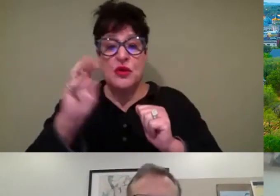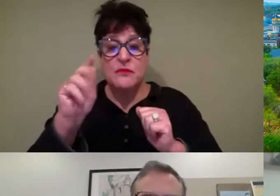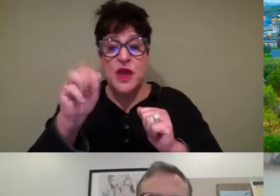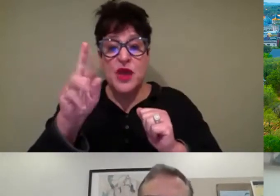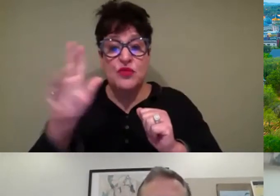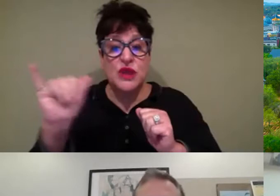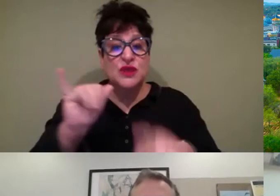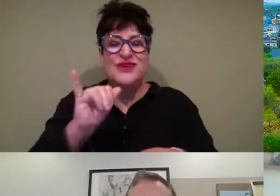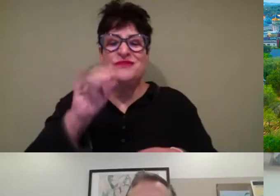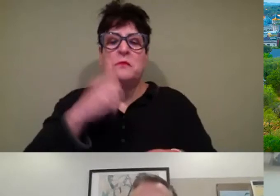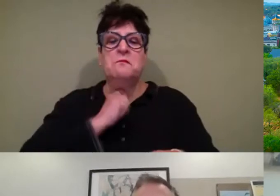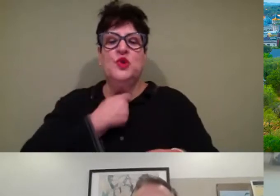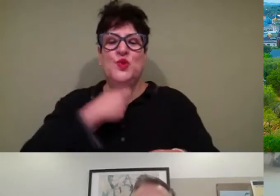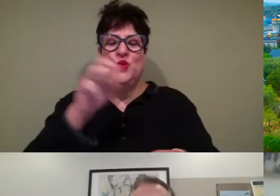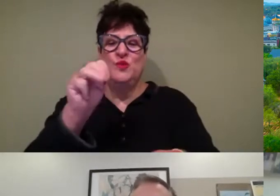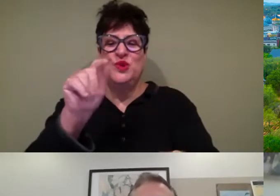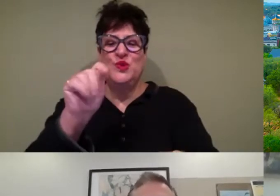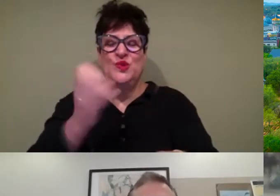You're on mute, Mary.